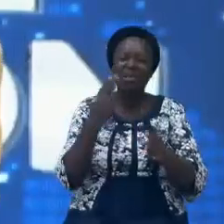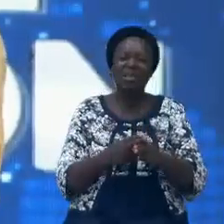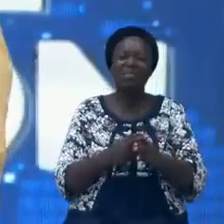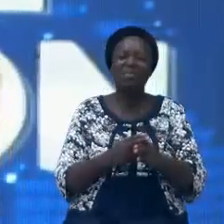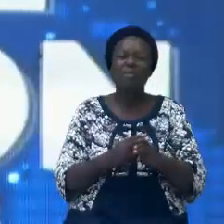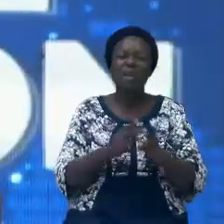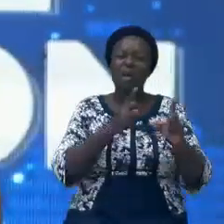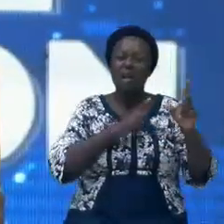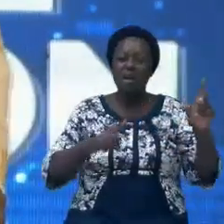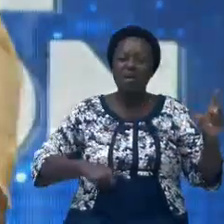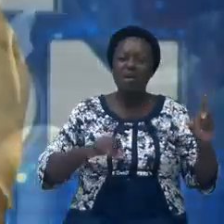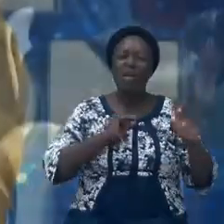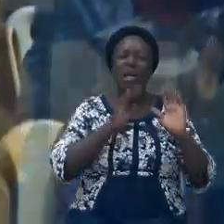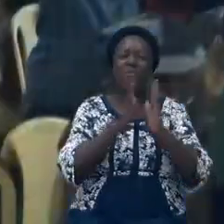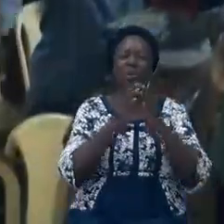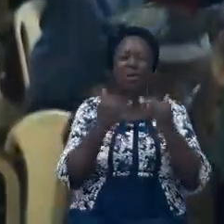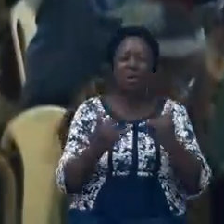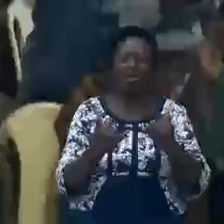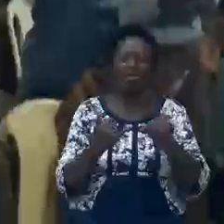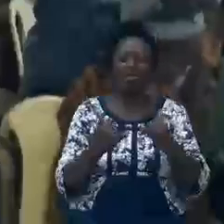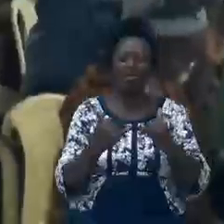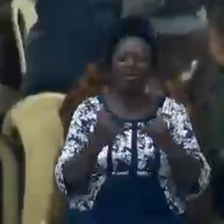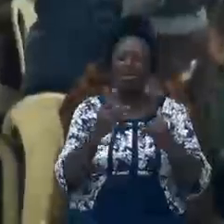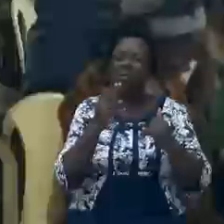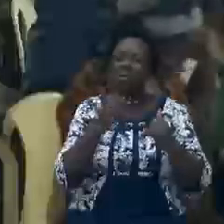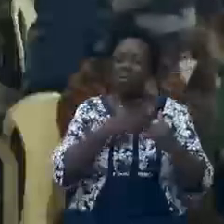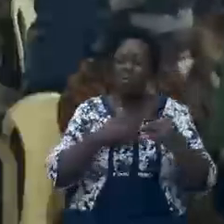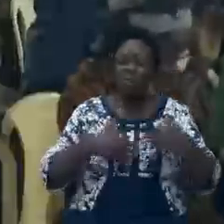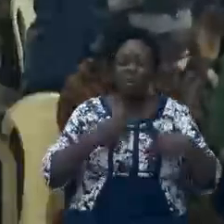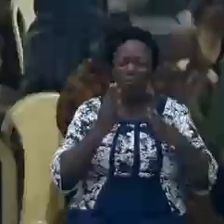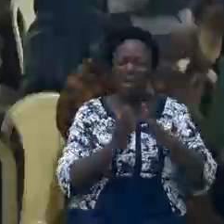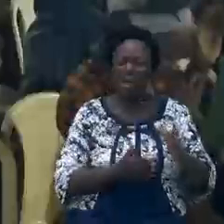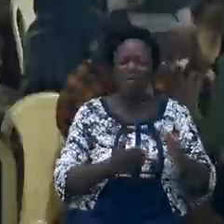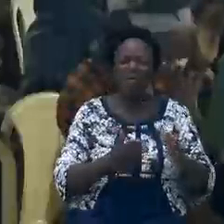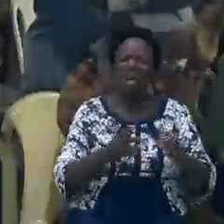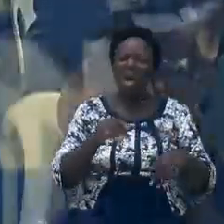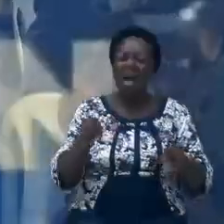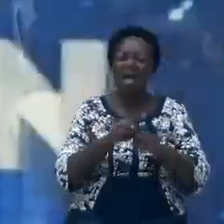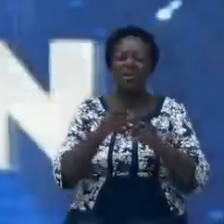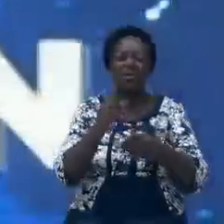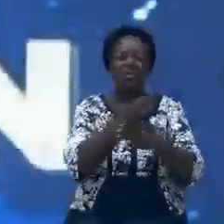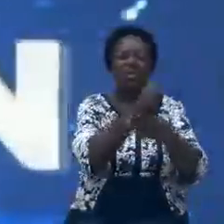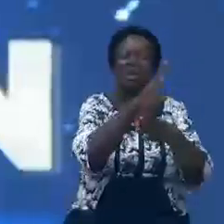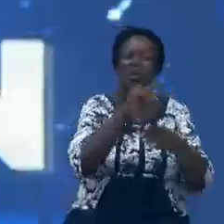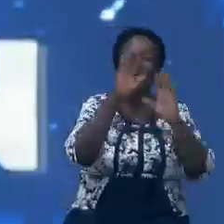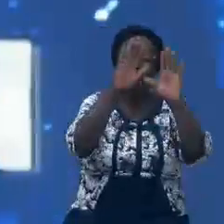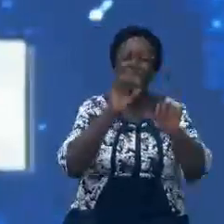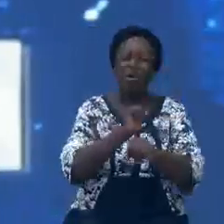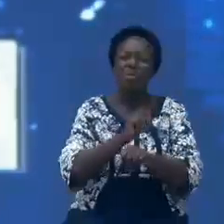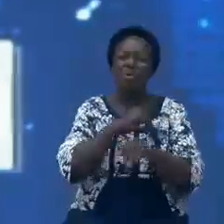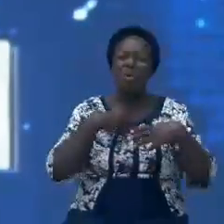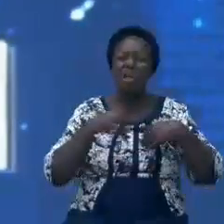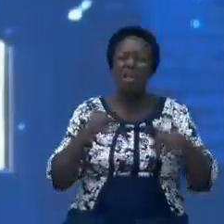hands, be healed in Jesus' name. Lord, I pray now, no exception. As